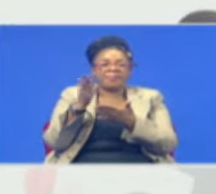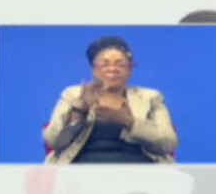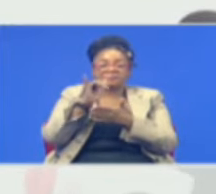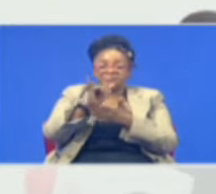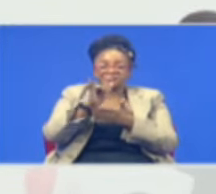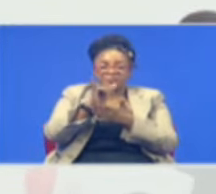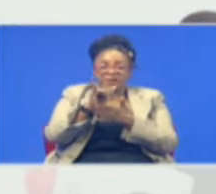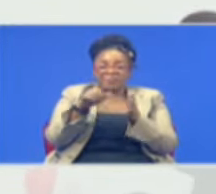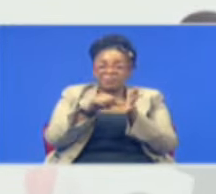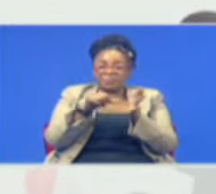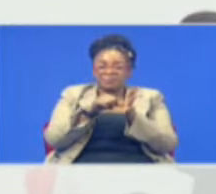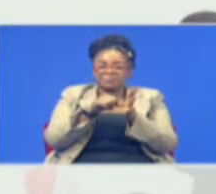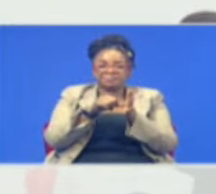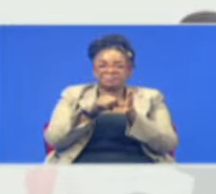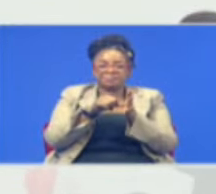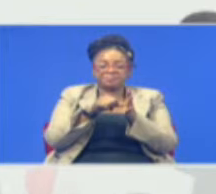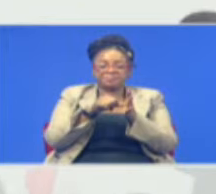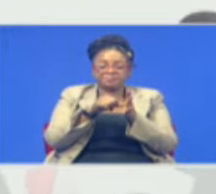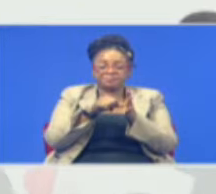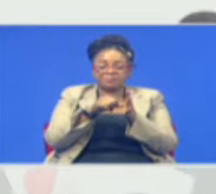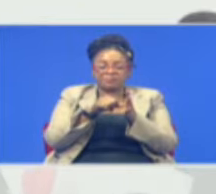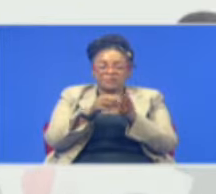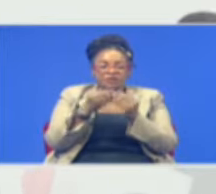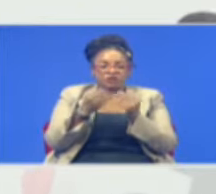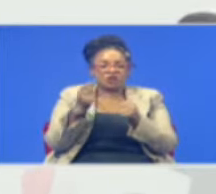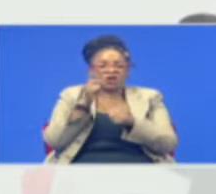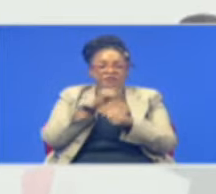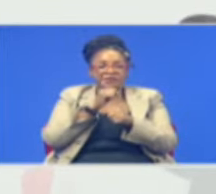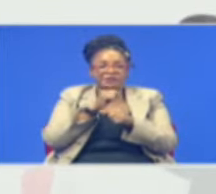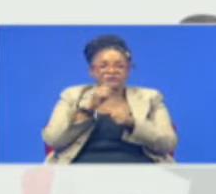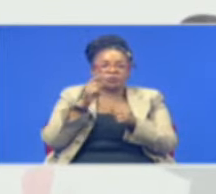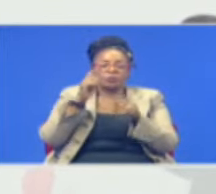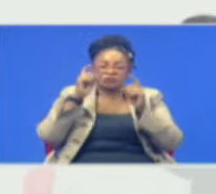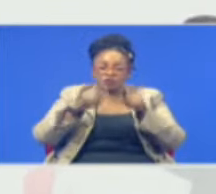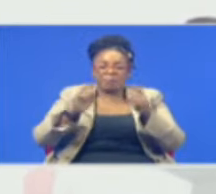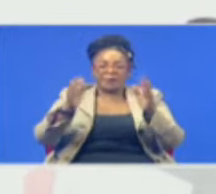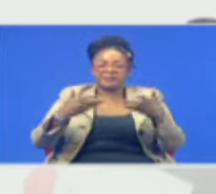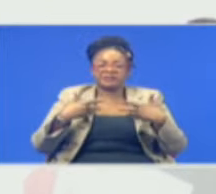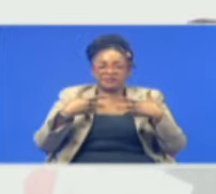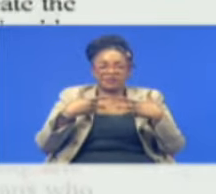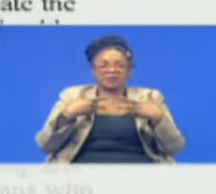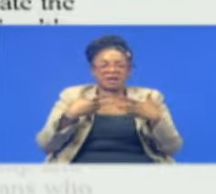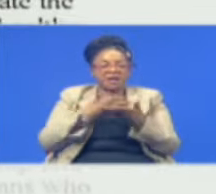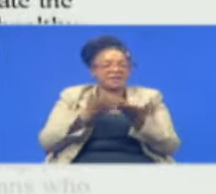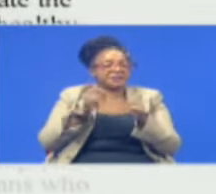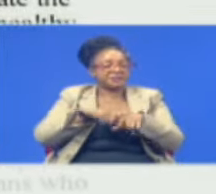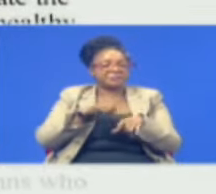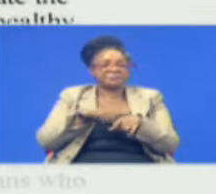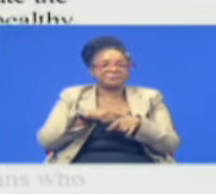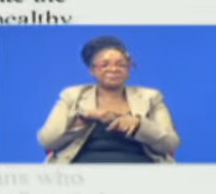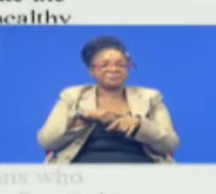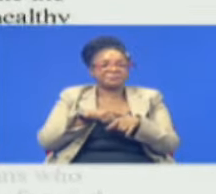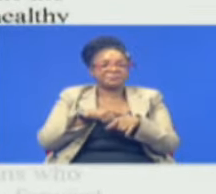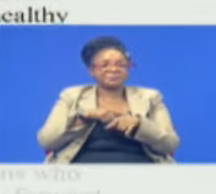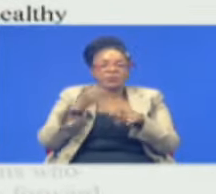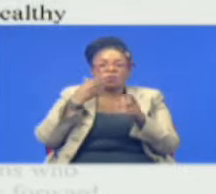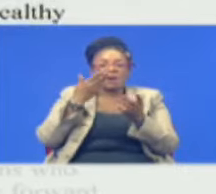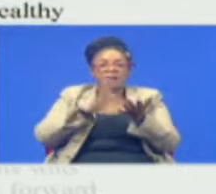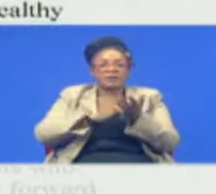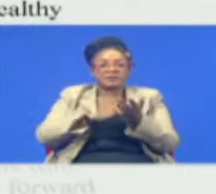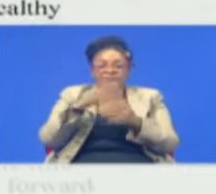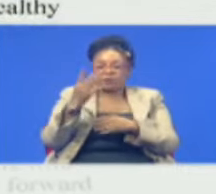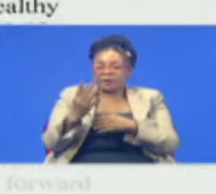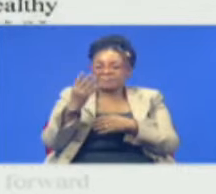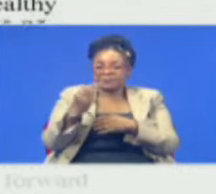standoff, as far as we are concerned, has been resolved and we should be receiving the commodities anytime. According to a letter dated April